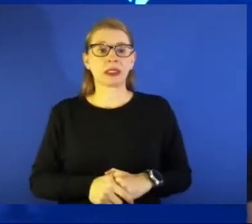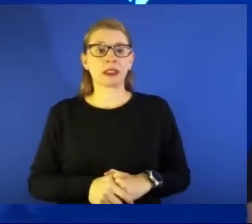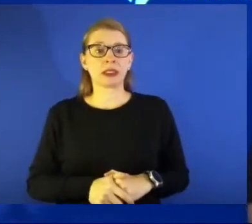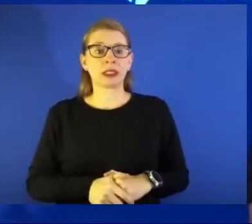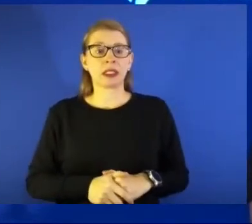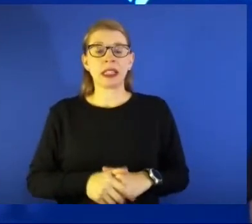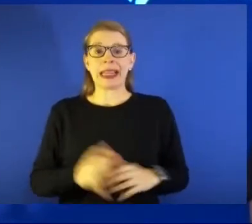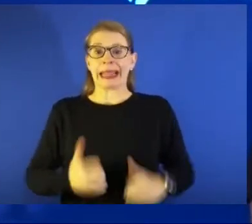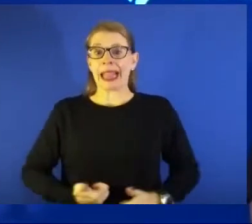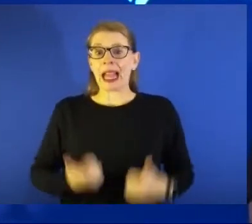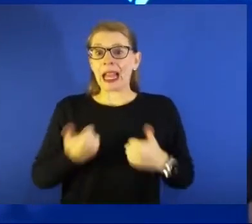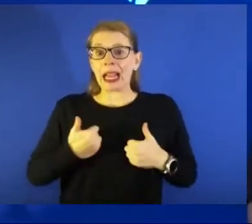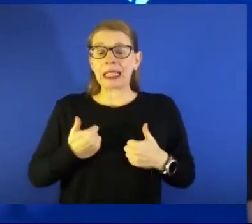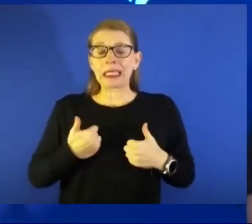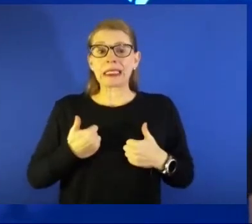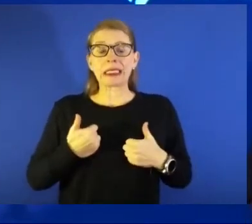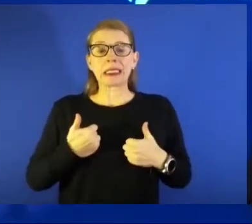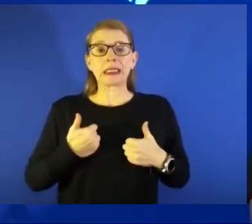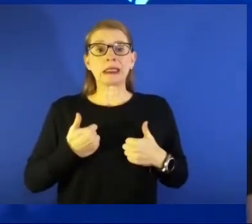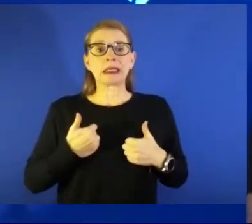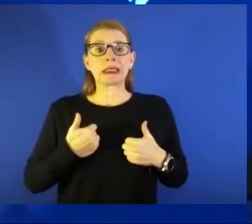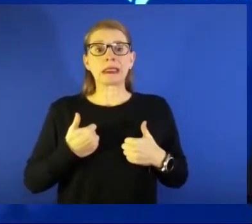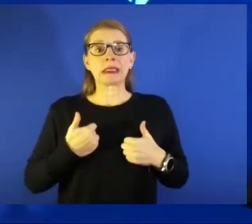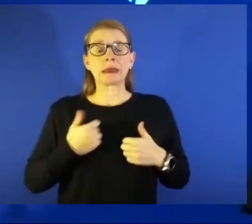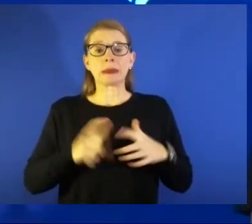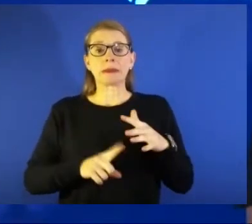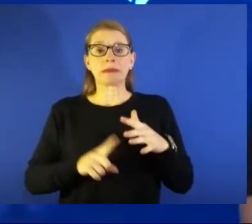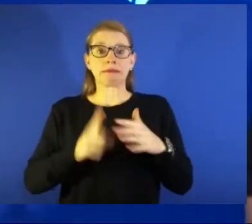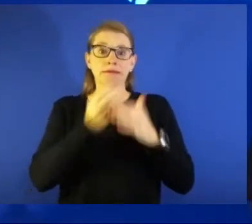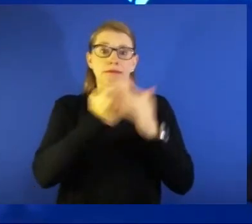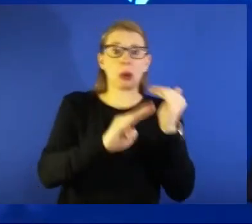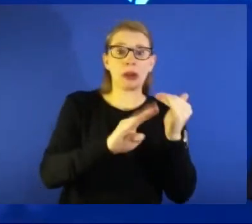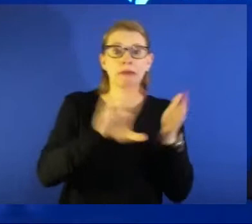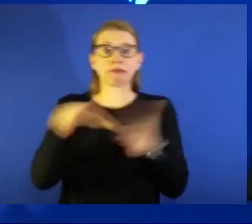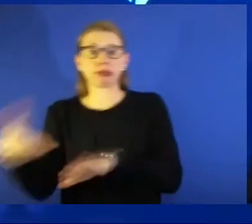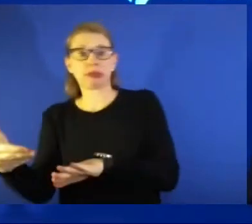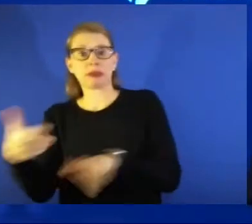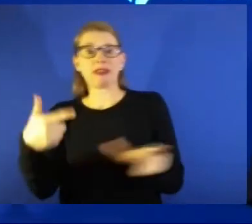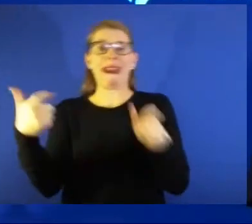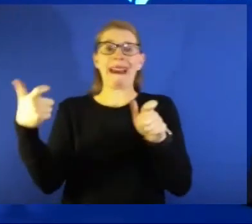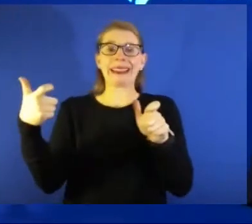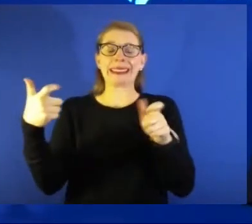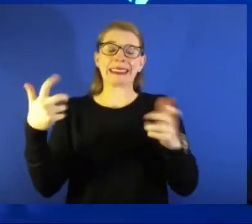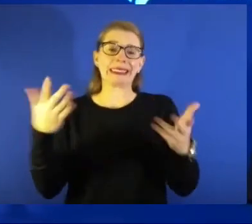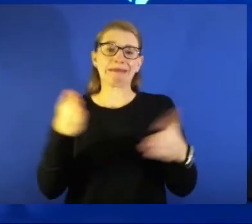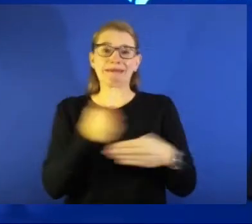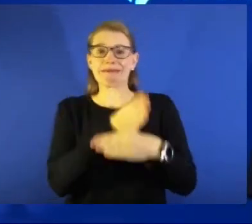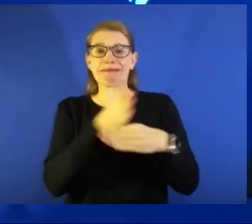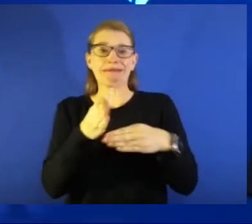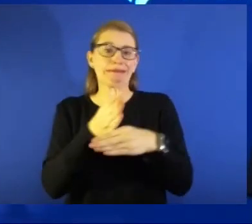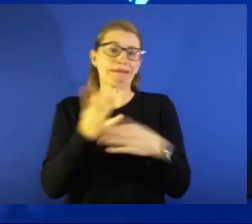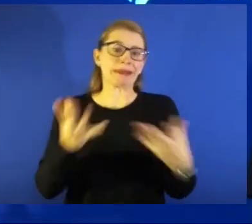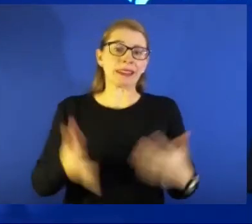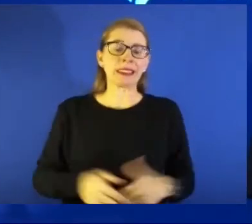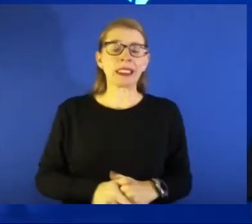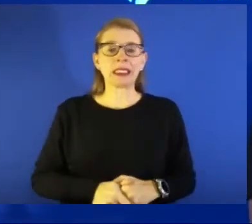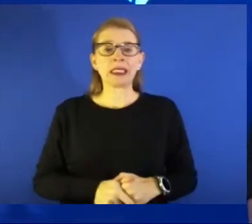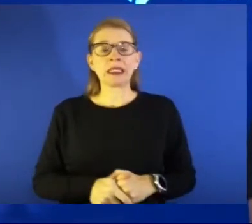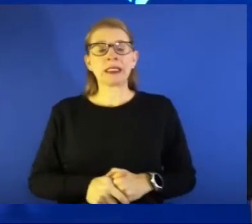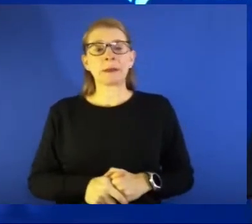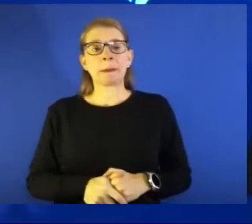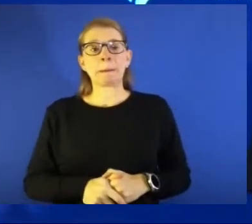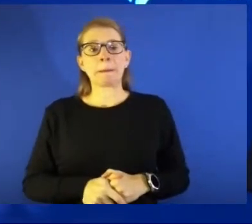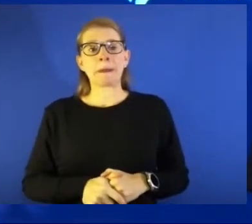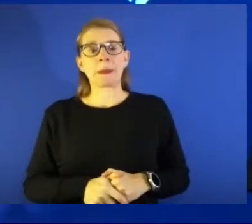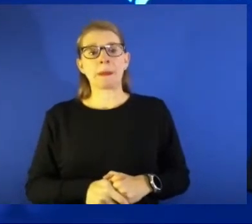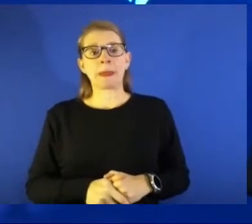lives that have come and gone too fast. And it's really hard to consume it all when you